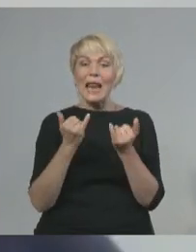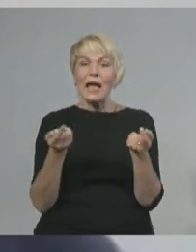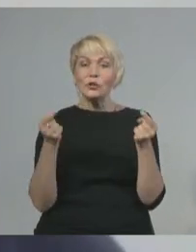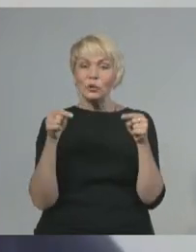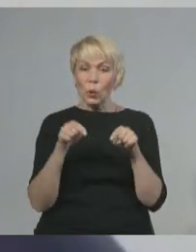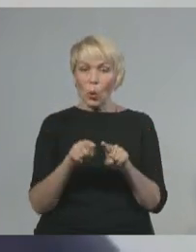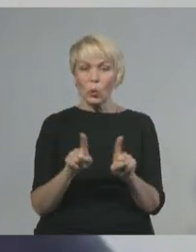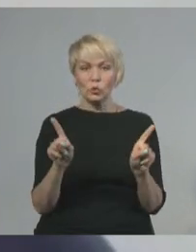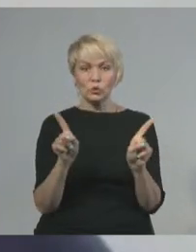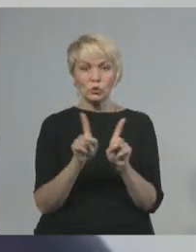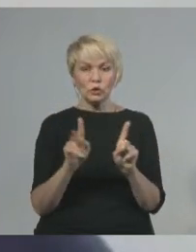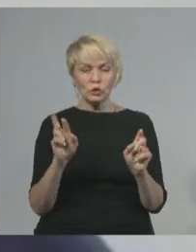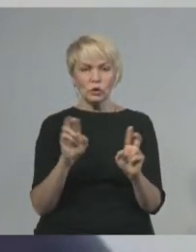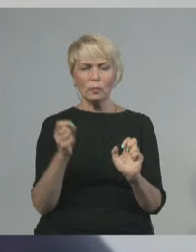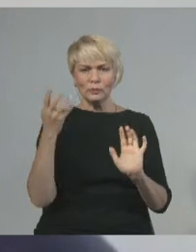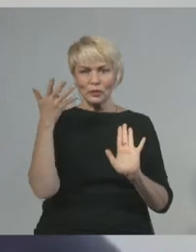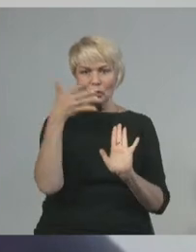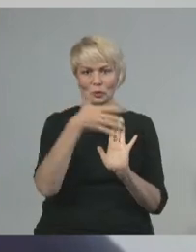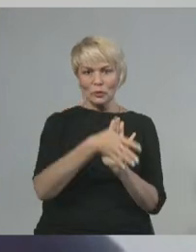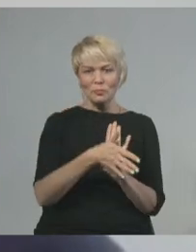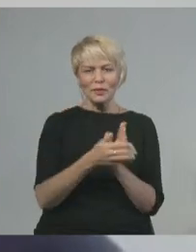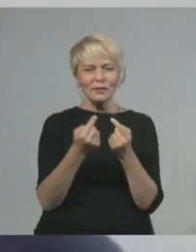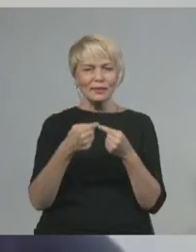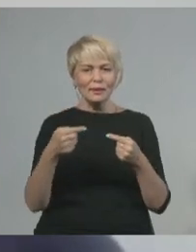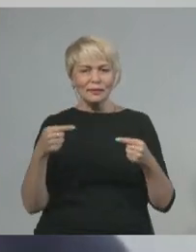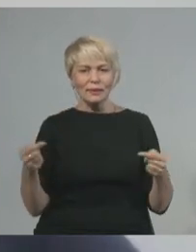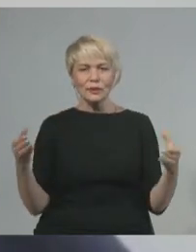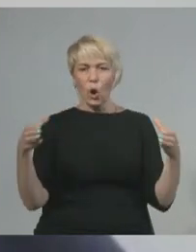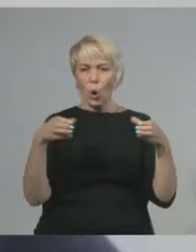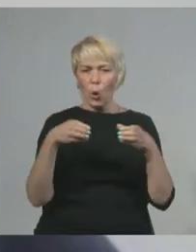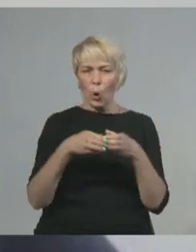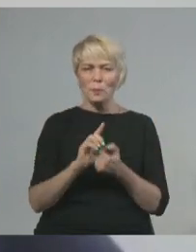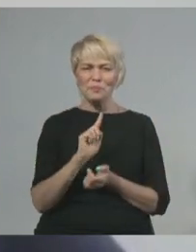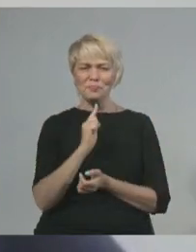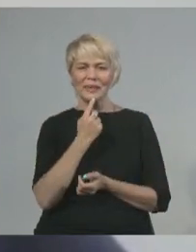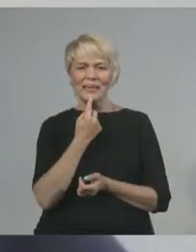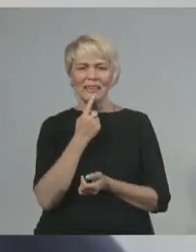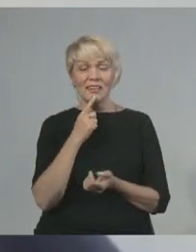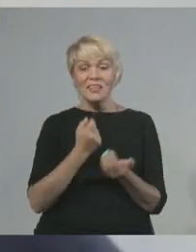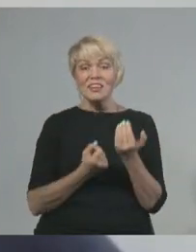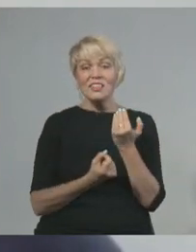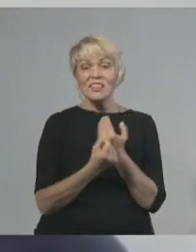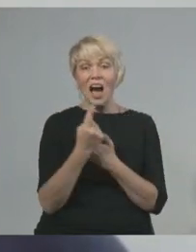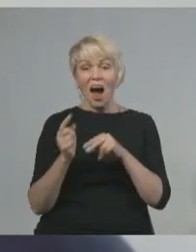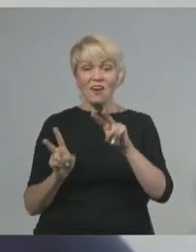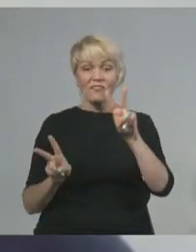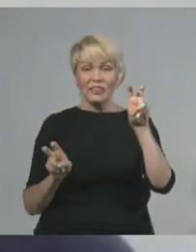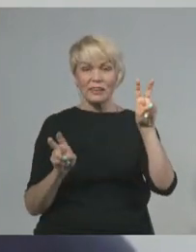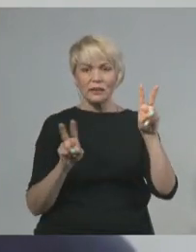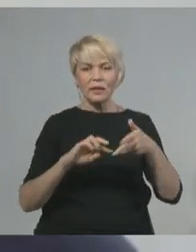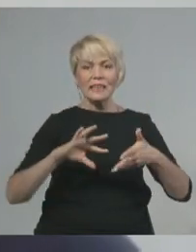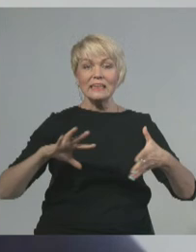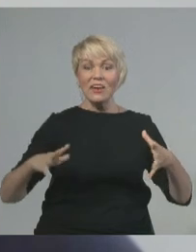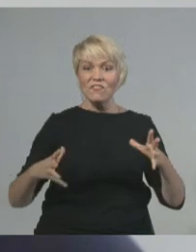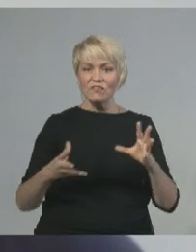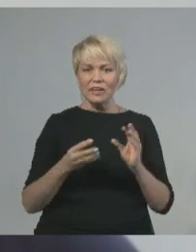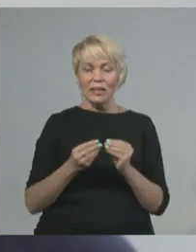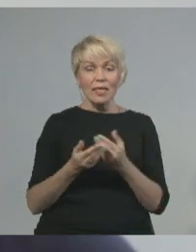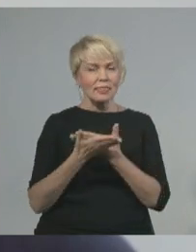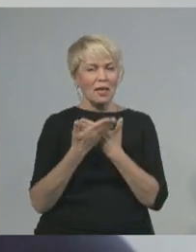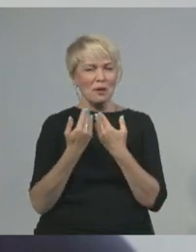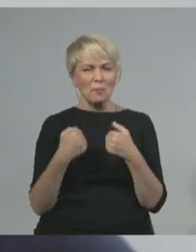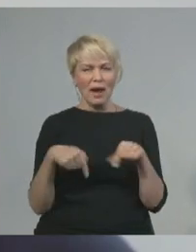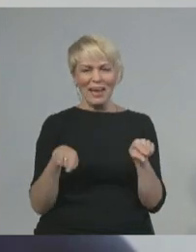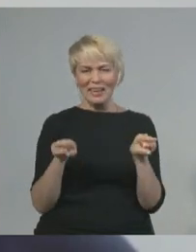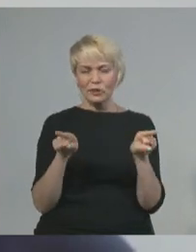to understand different complex phenomena i in our case in a server we have concluded that there's no such thing as objectivity